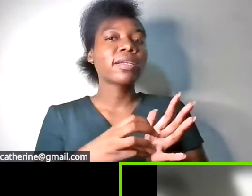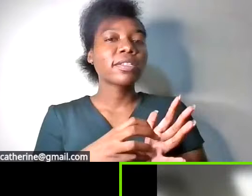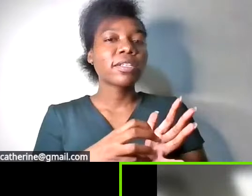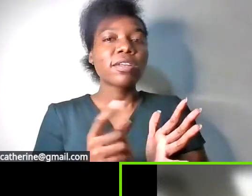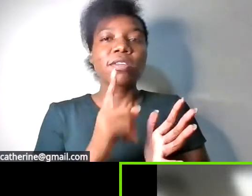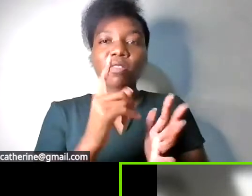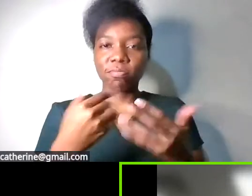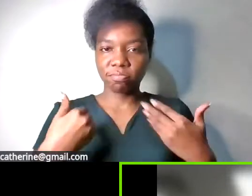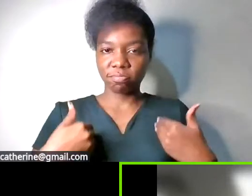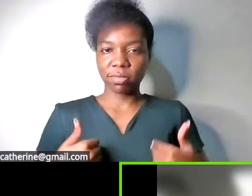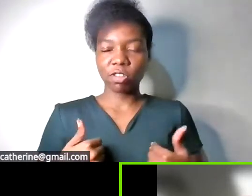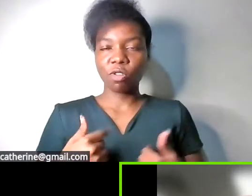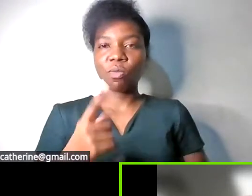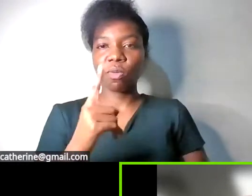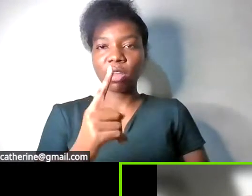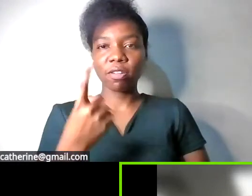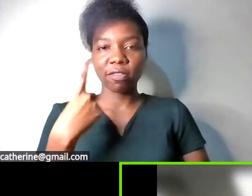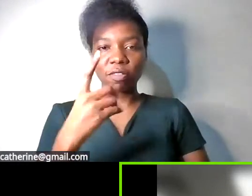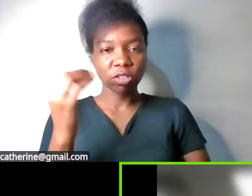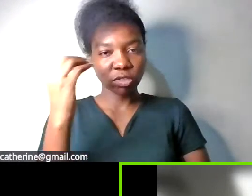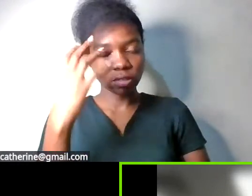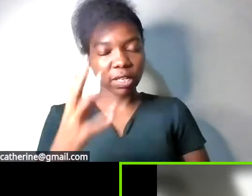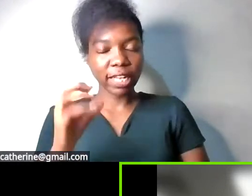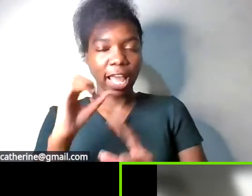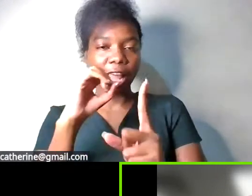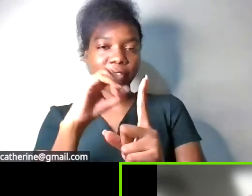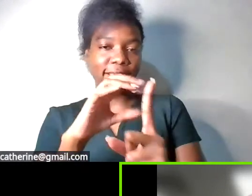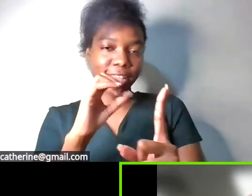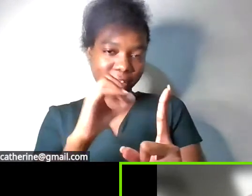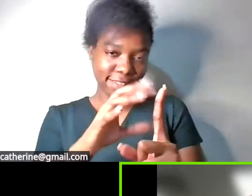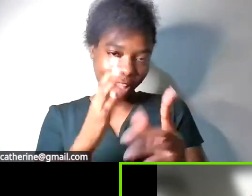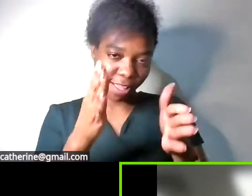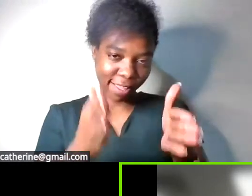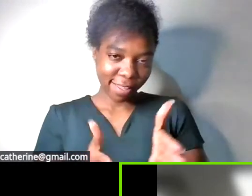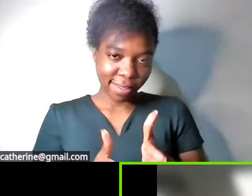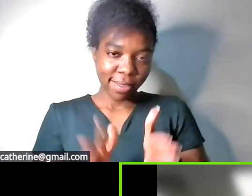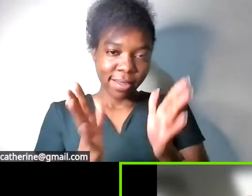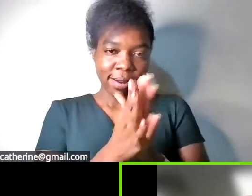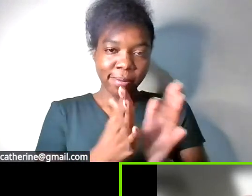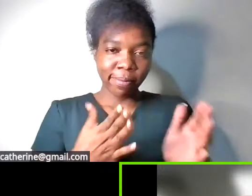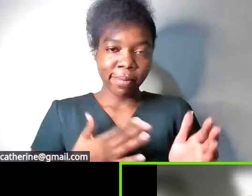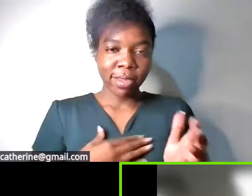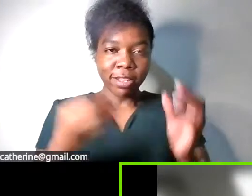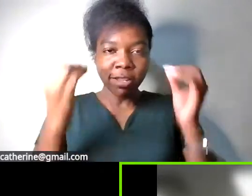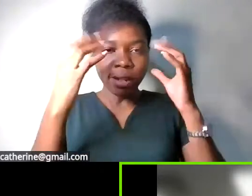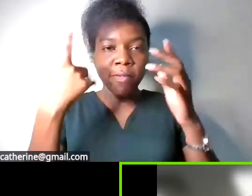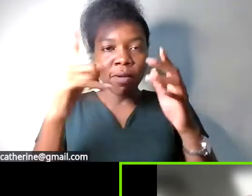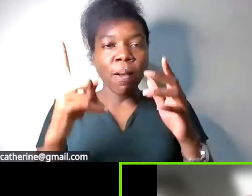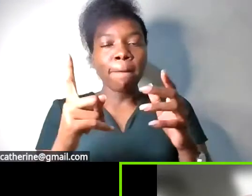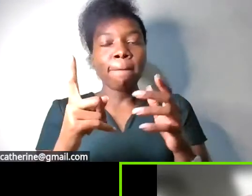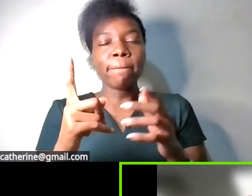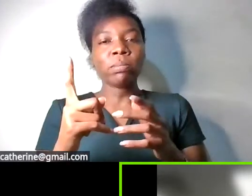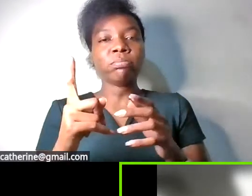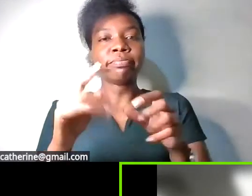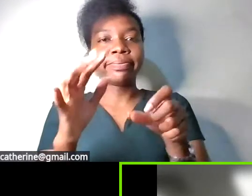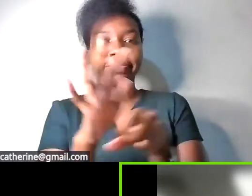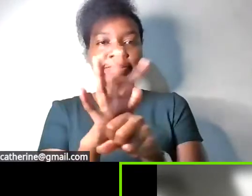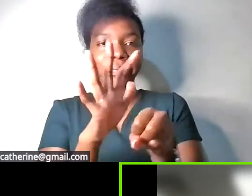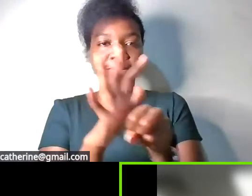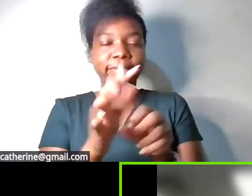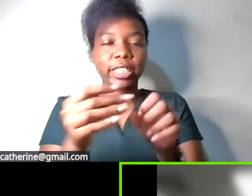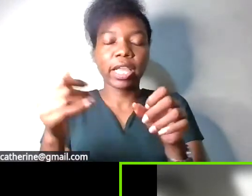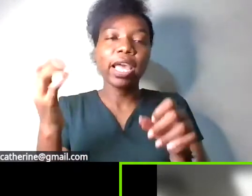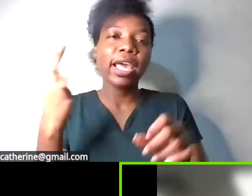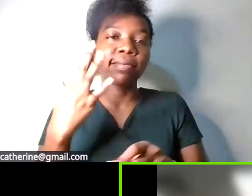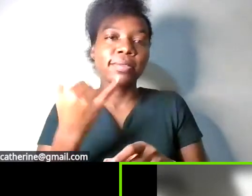of the student advisor. I have deal with student with so many different issue, obstacle, everything. I can